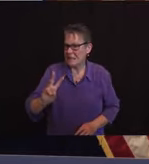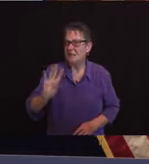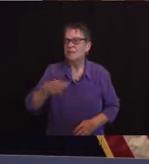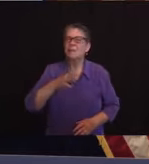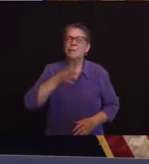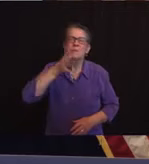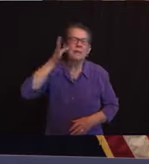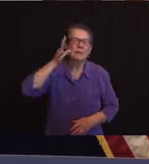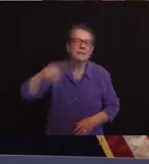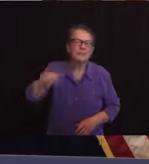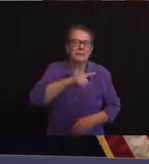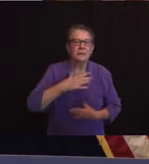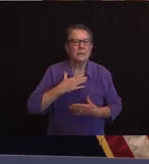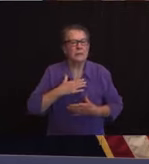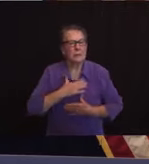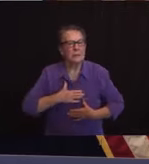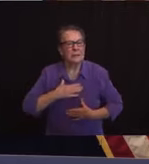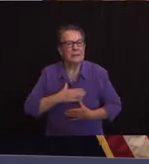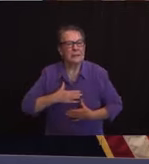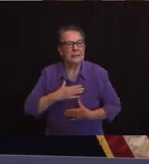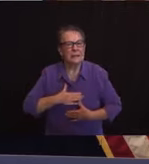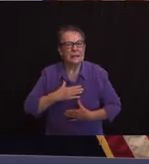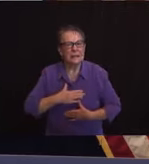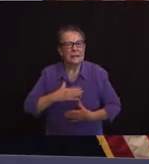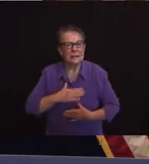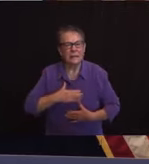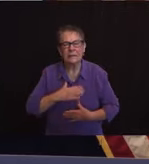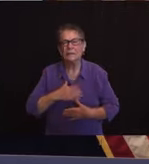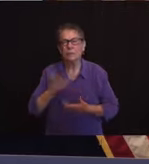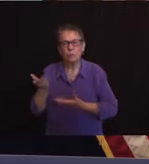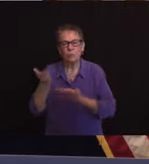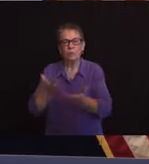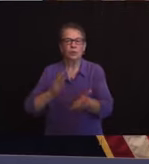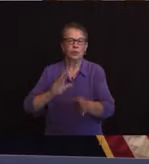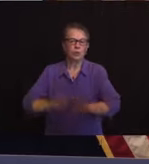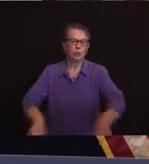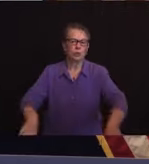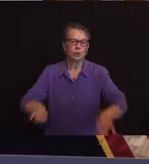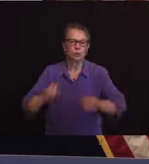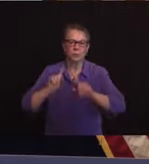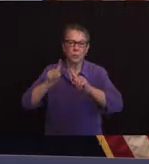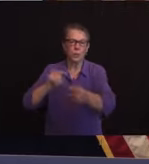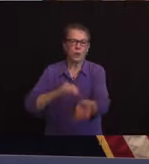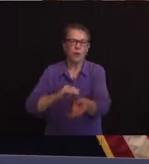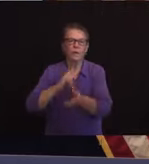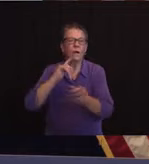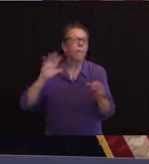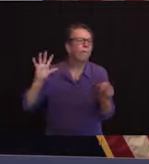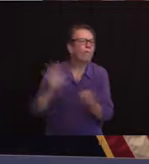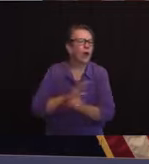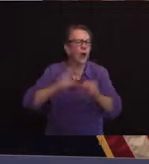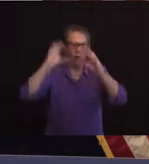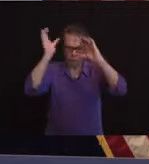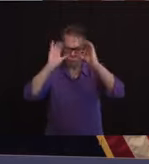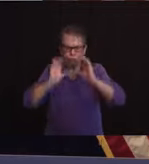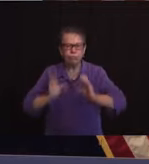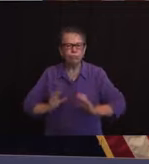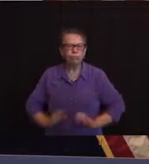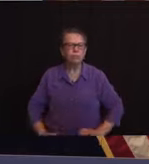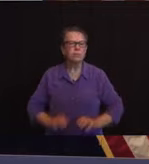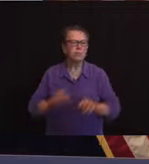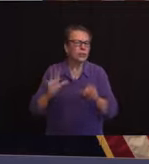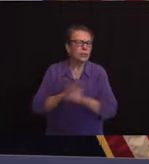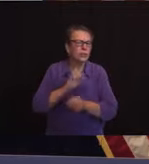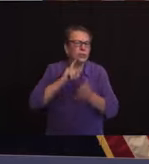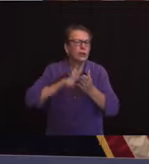and vital preventive care, such as regular vaccinations. Moving on to my daily report, as the governor shared,